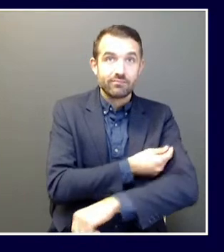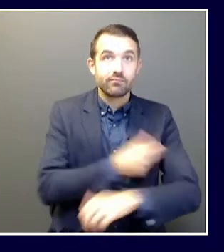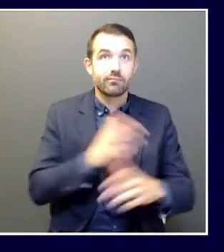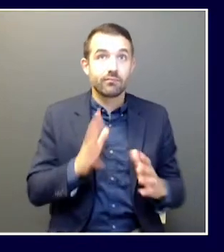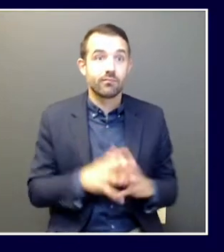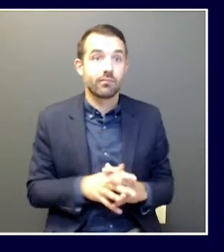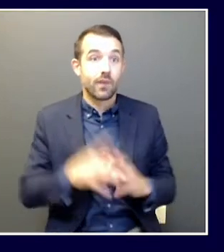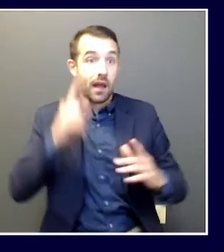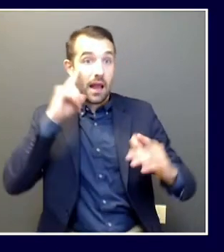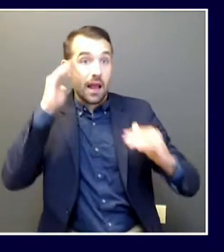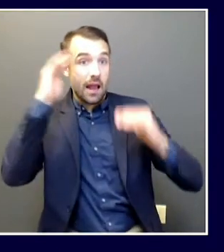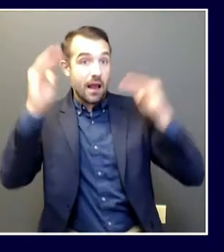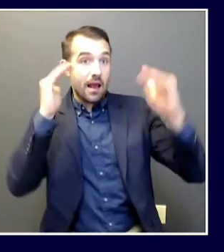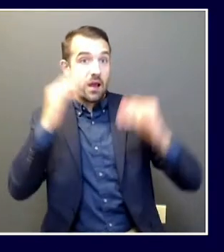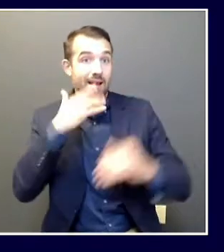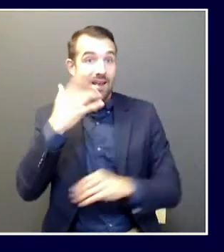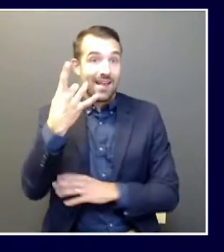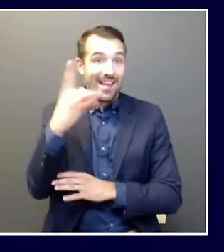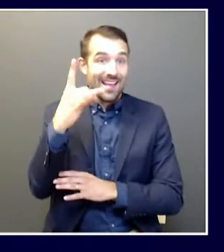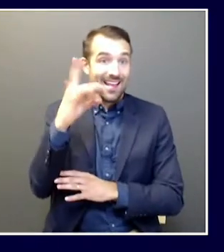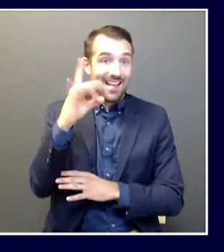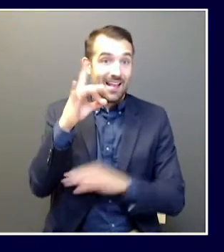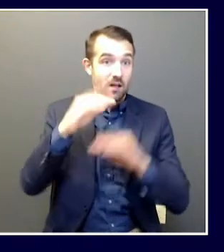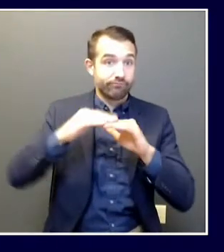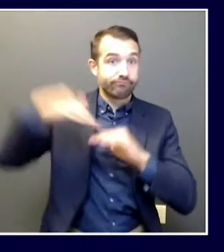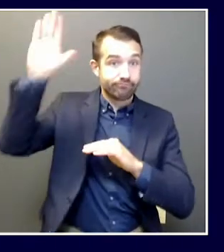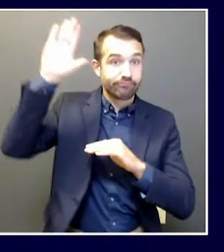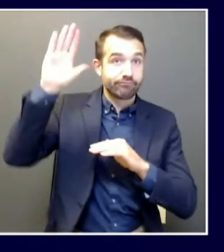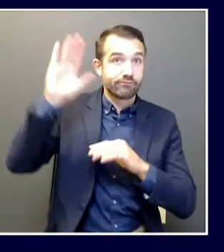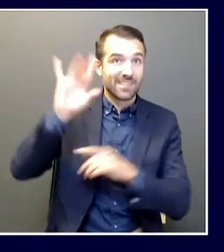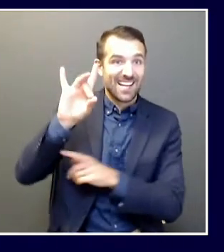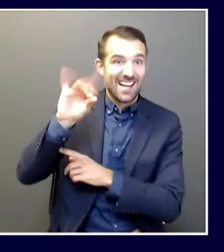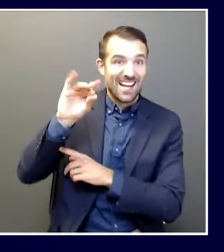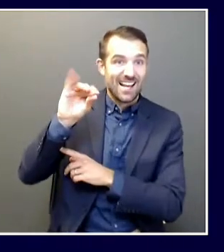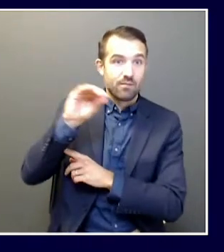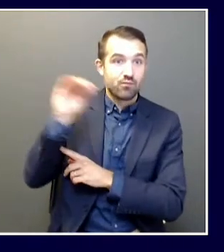over, 80% are fully vaccinated and